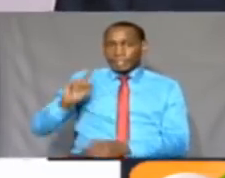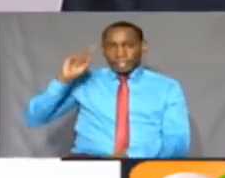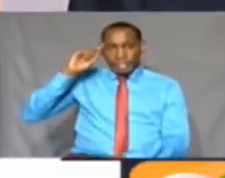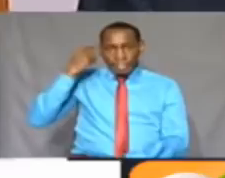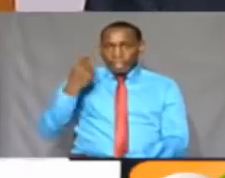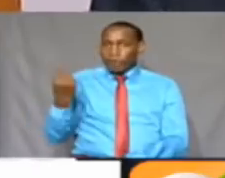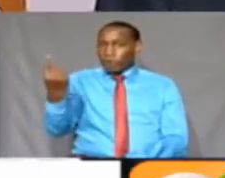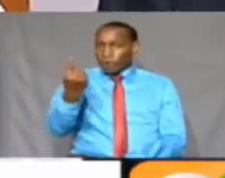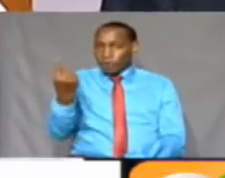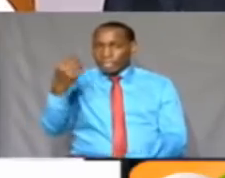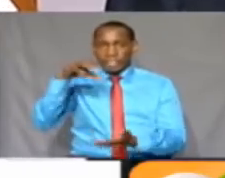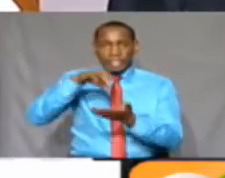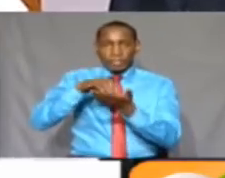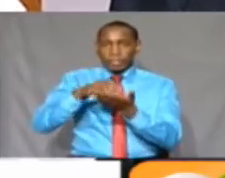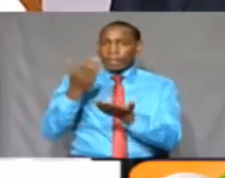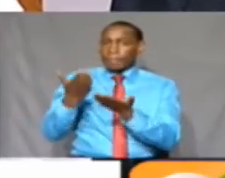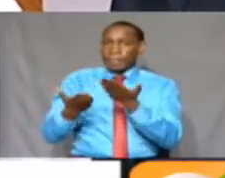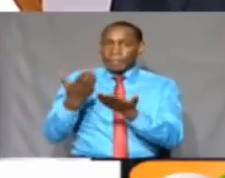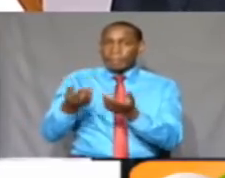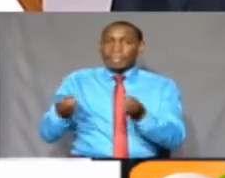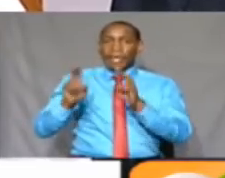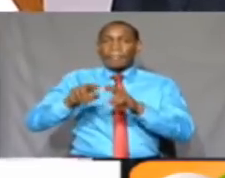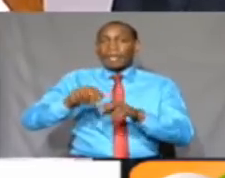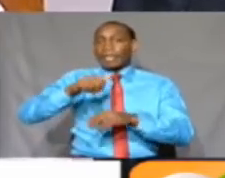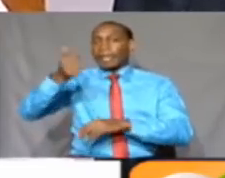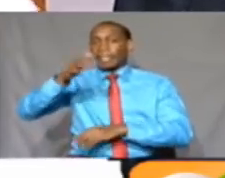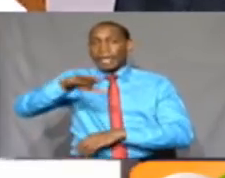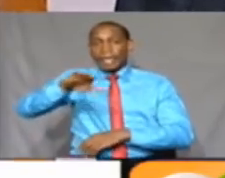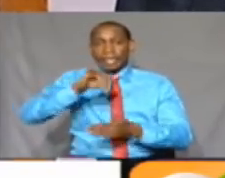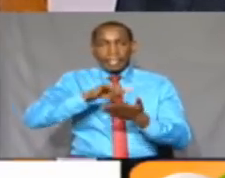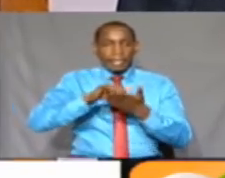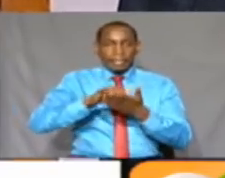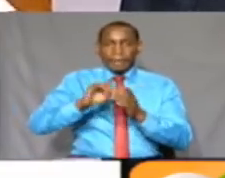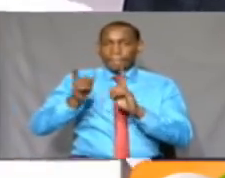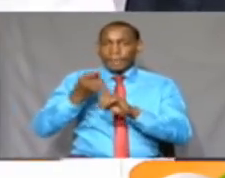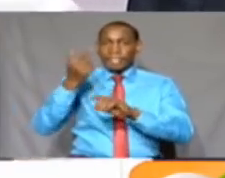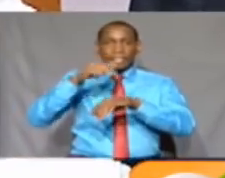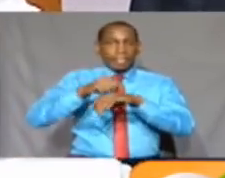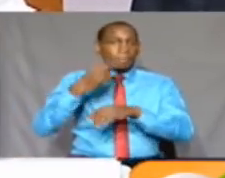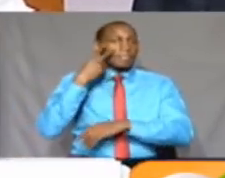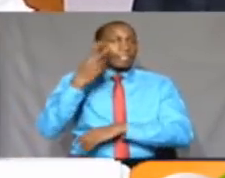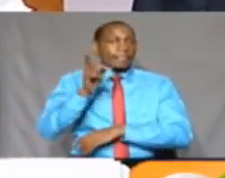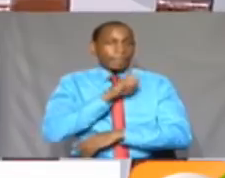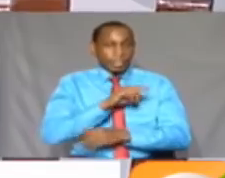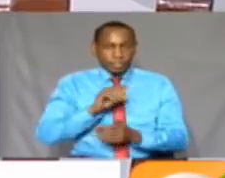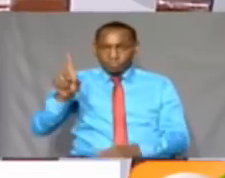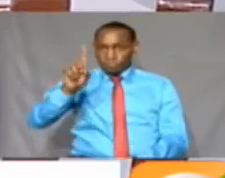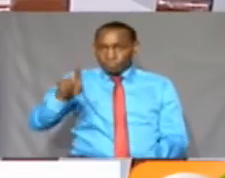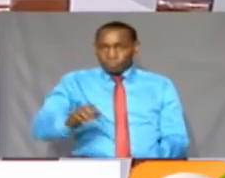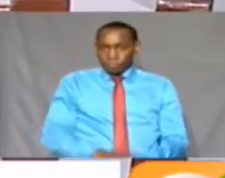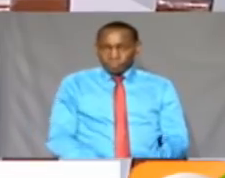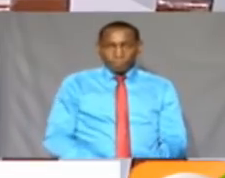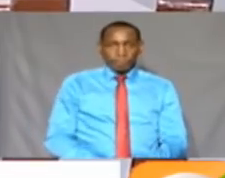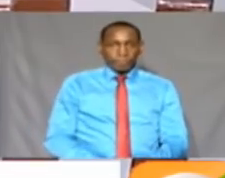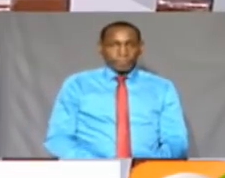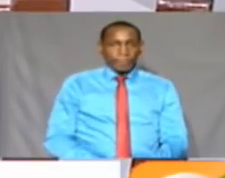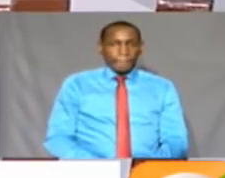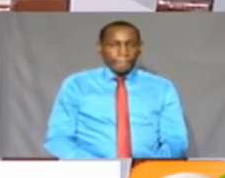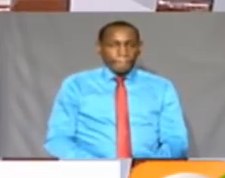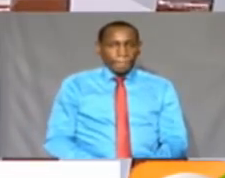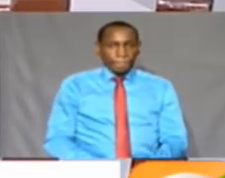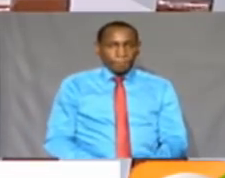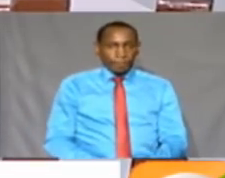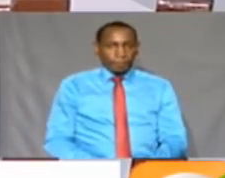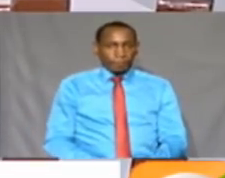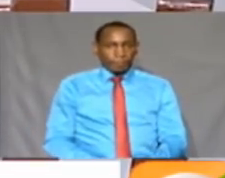isolated incident, or do you think it's happening out there, that this is just the first time we've seen it? I think from what I'm seeing from this